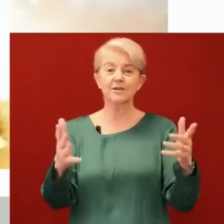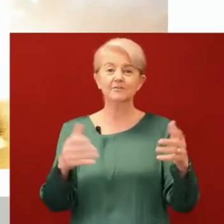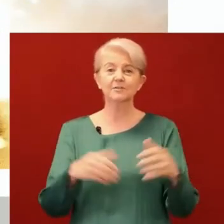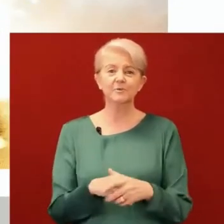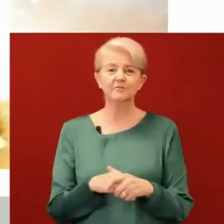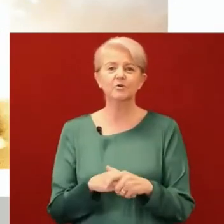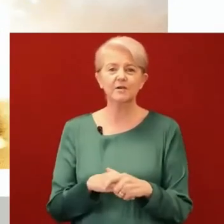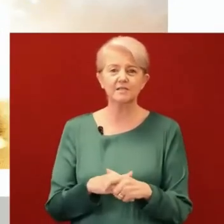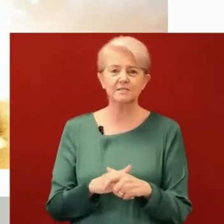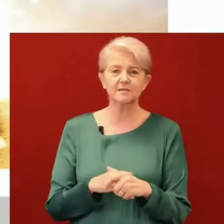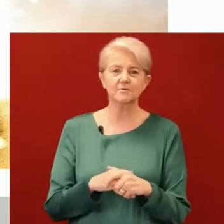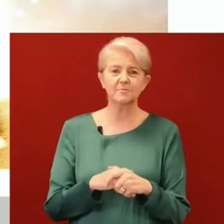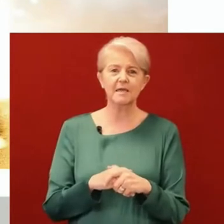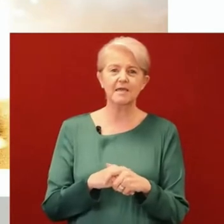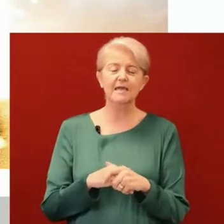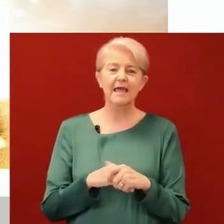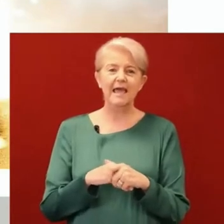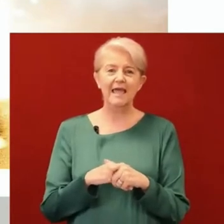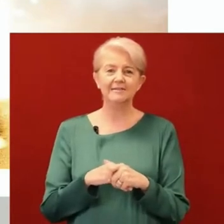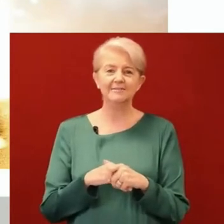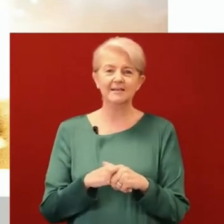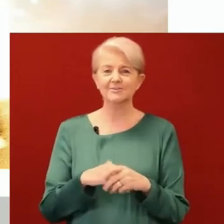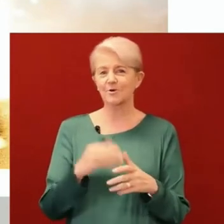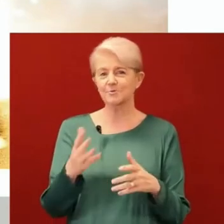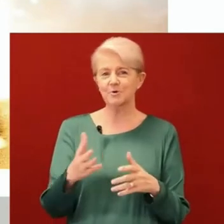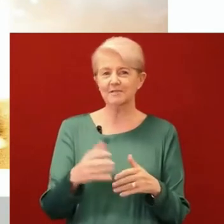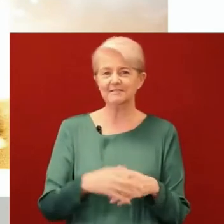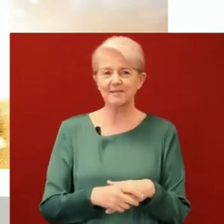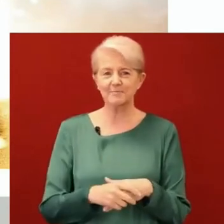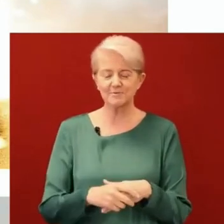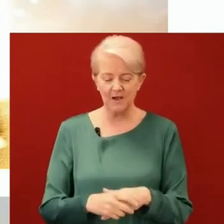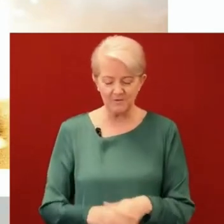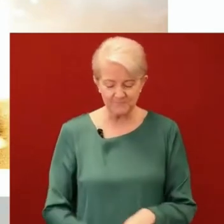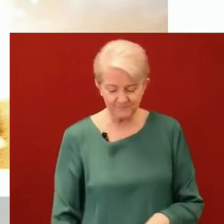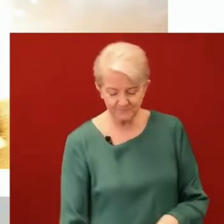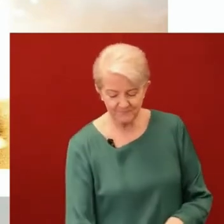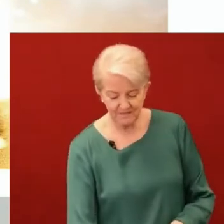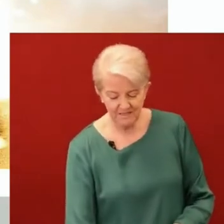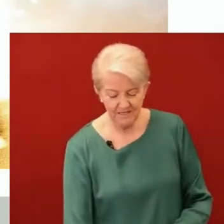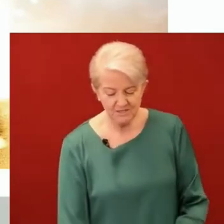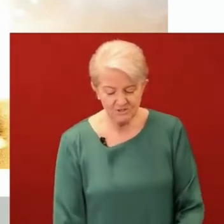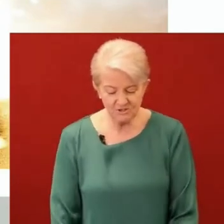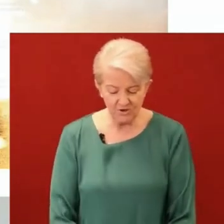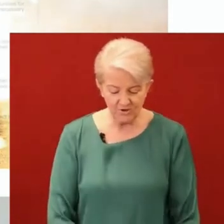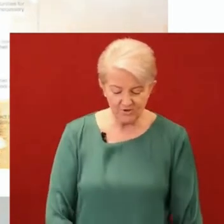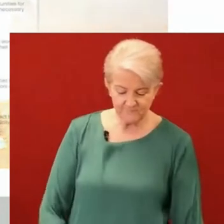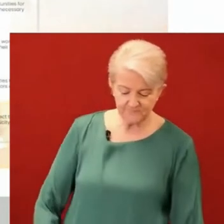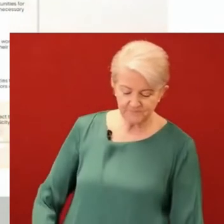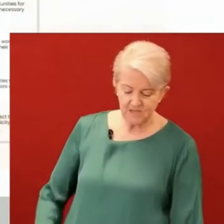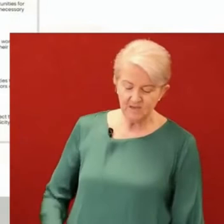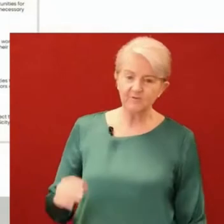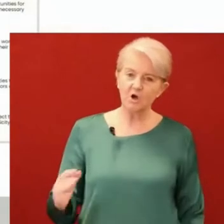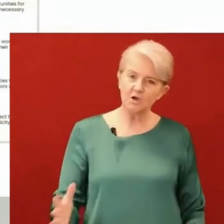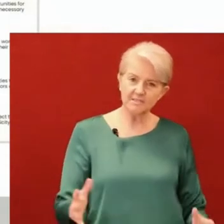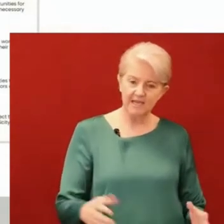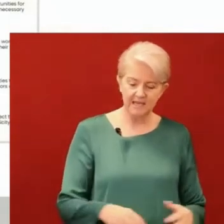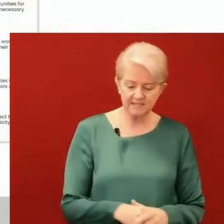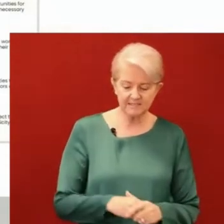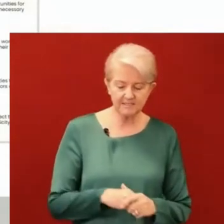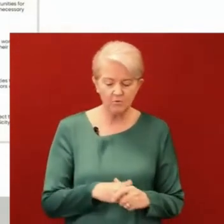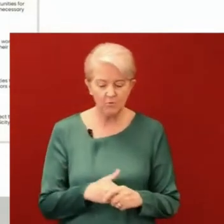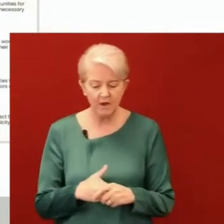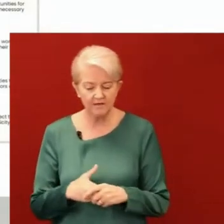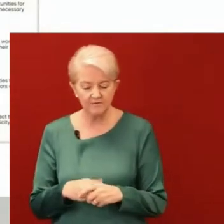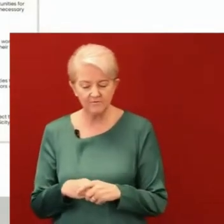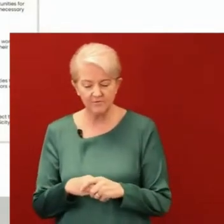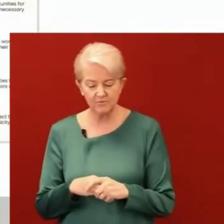But I also have a little bit of an audience here with me, and so I'm talking to them as well. So, for